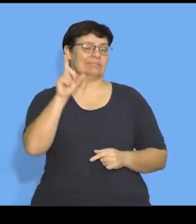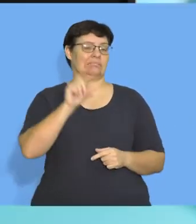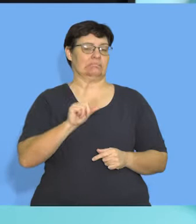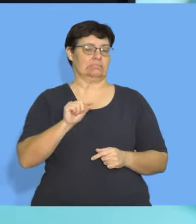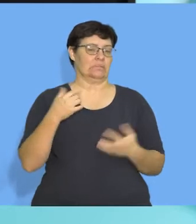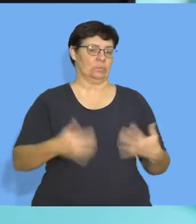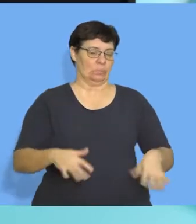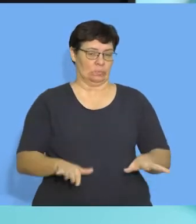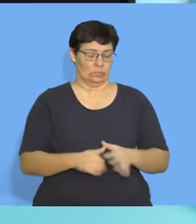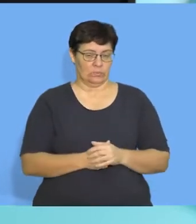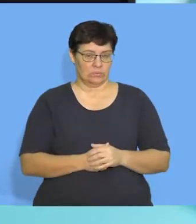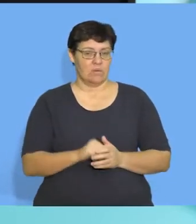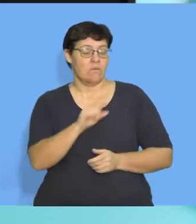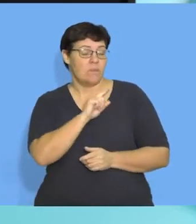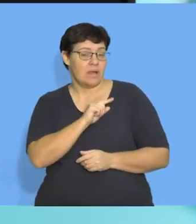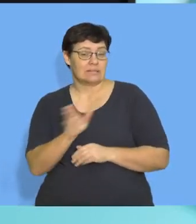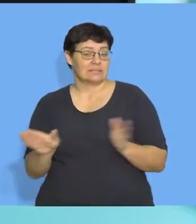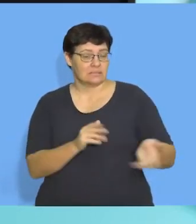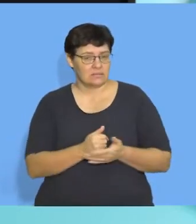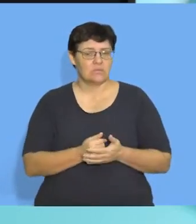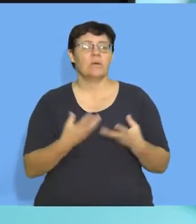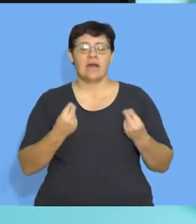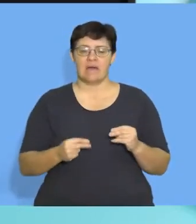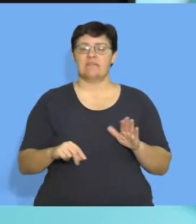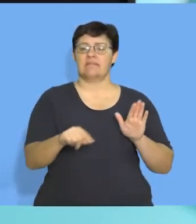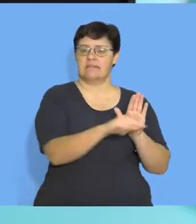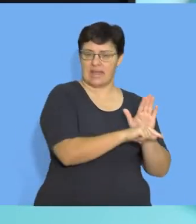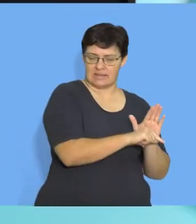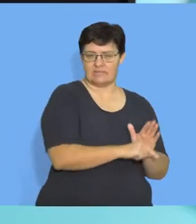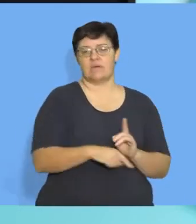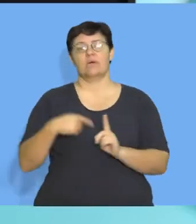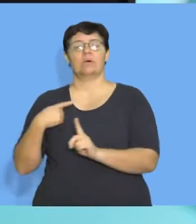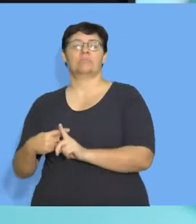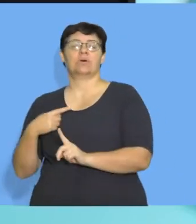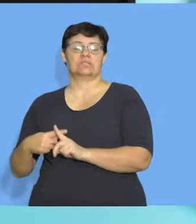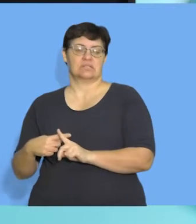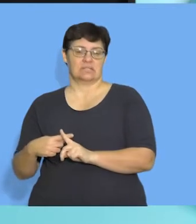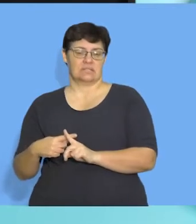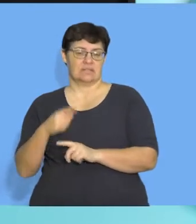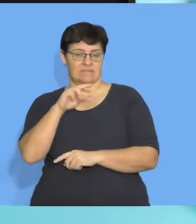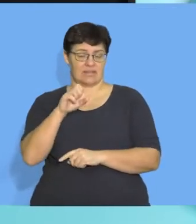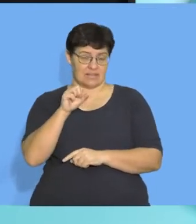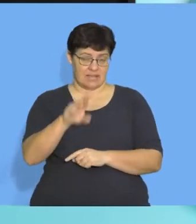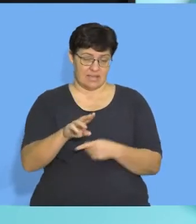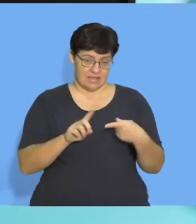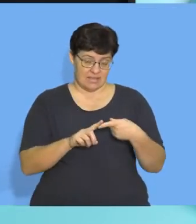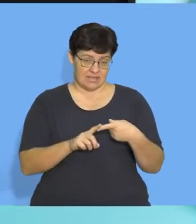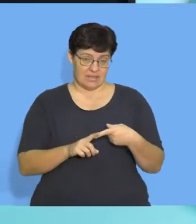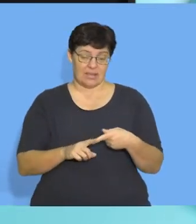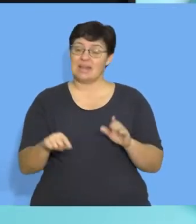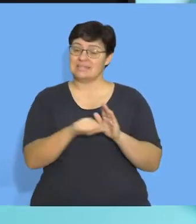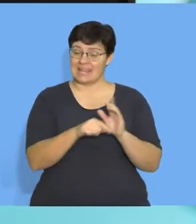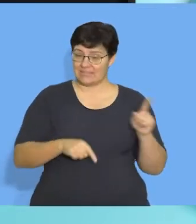here. Because of the direction, we can have negative and positive vectors, and the negative